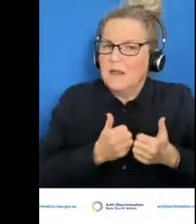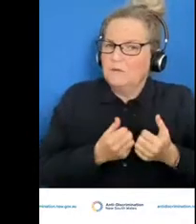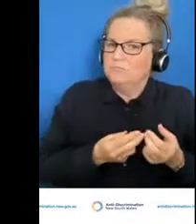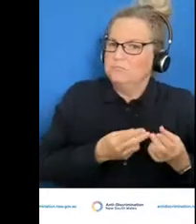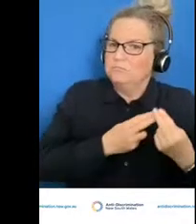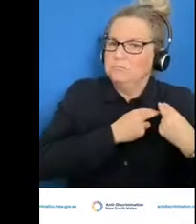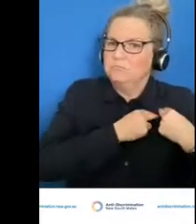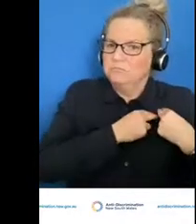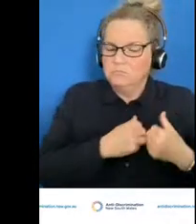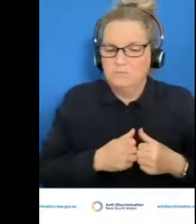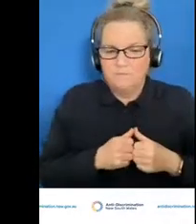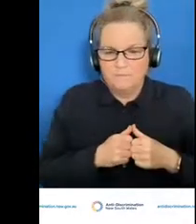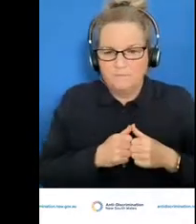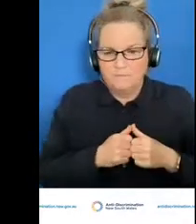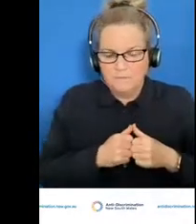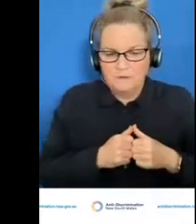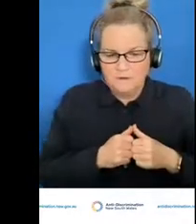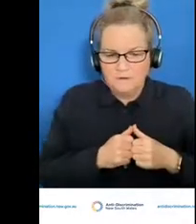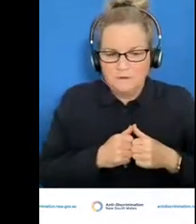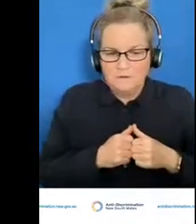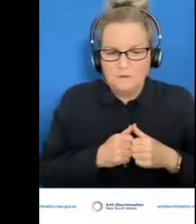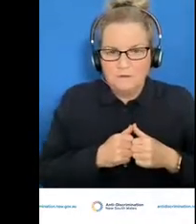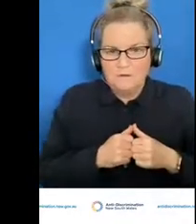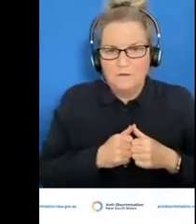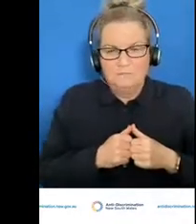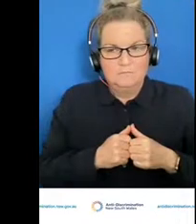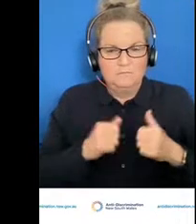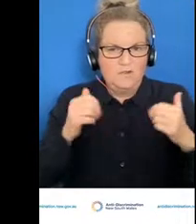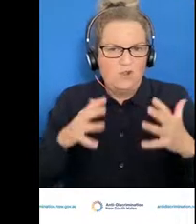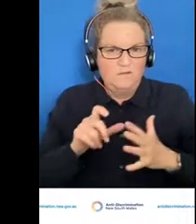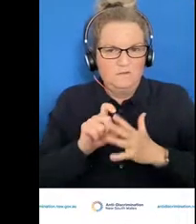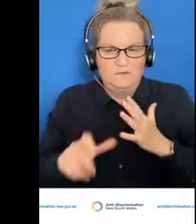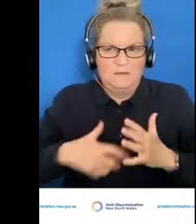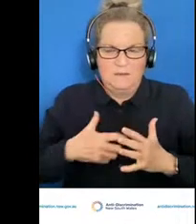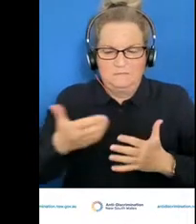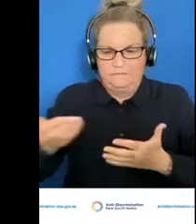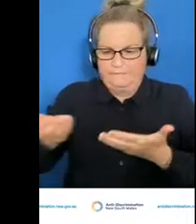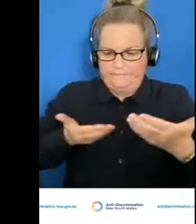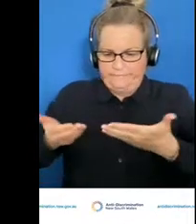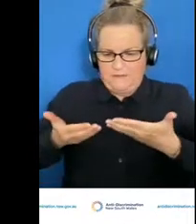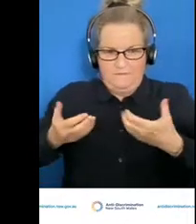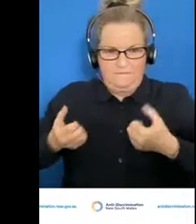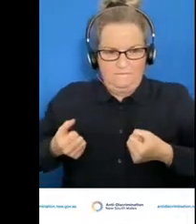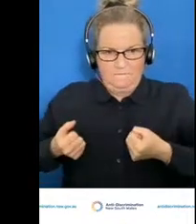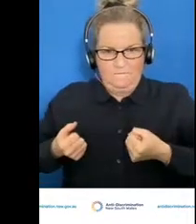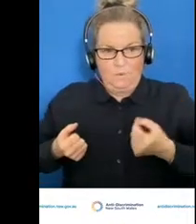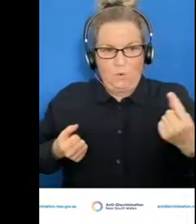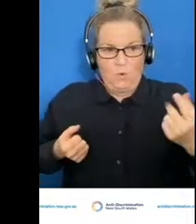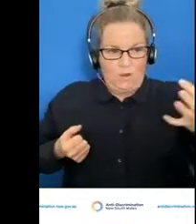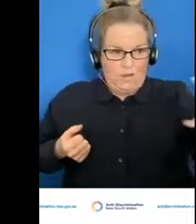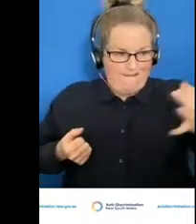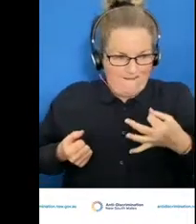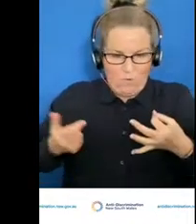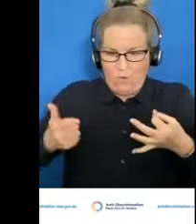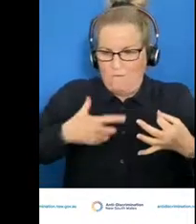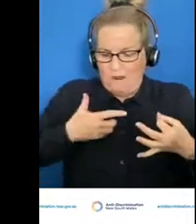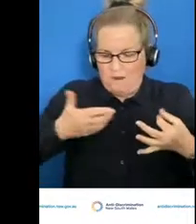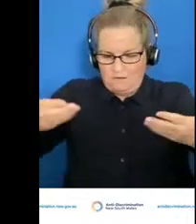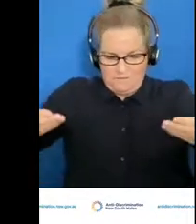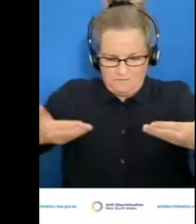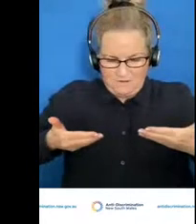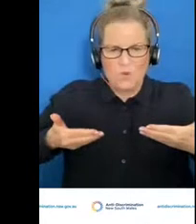Whilst disability is a very common form of complaint, and we see that from our inquiries as well as our complaints, it